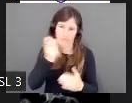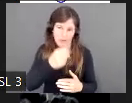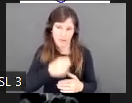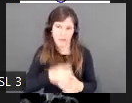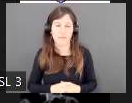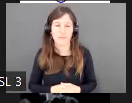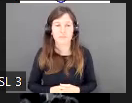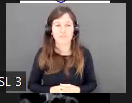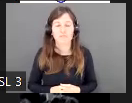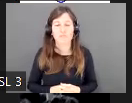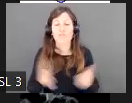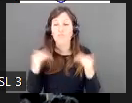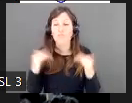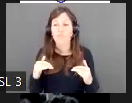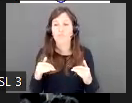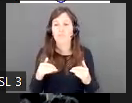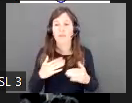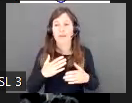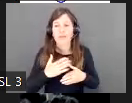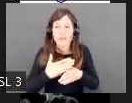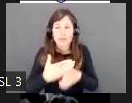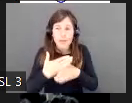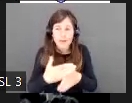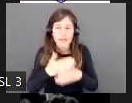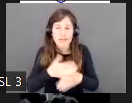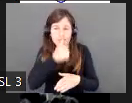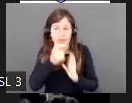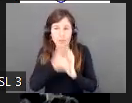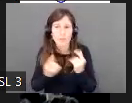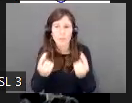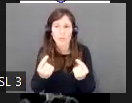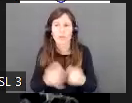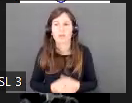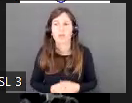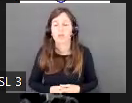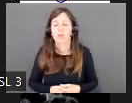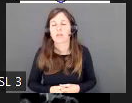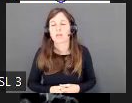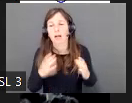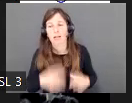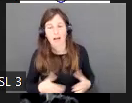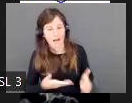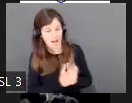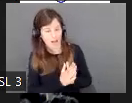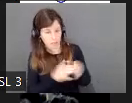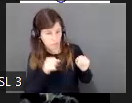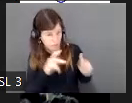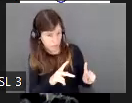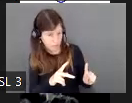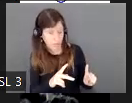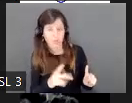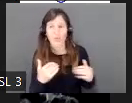Sharing and privacy, how do we do it? We get the consent of the client. We have a memorandum of understanding